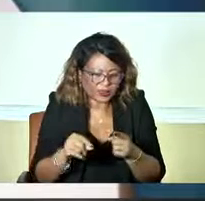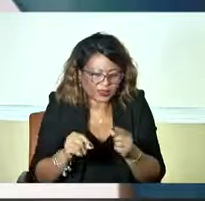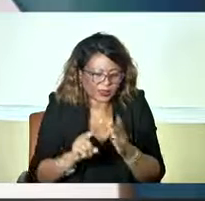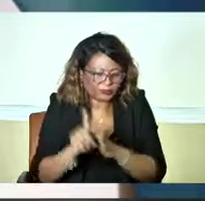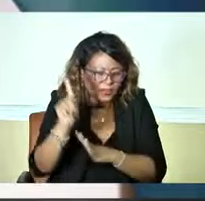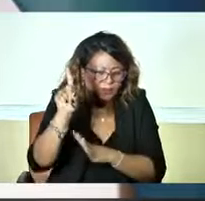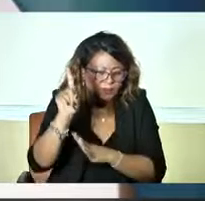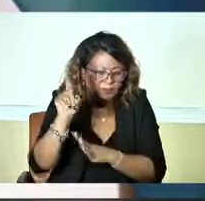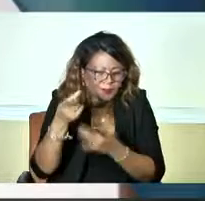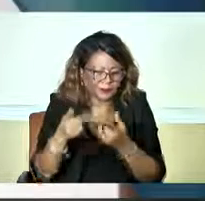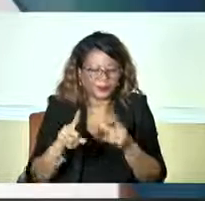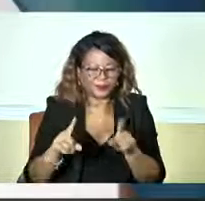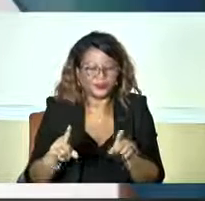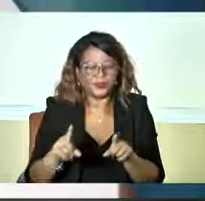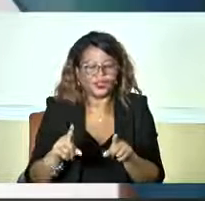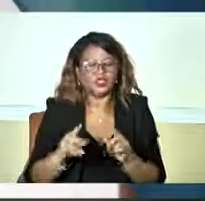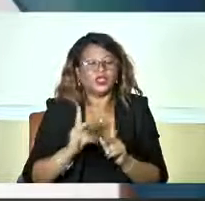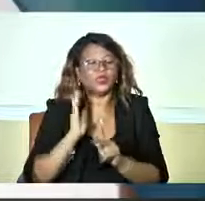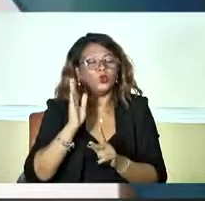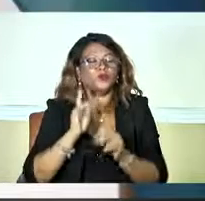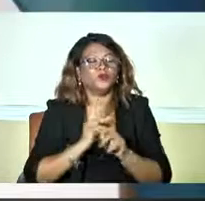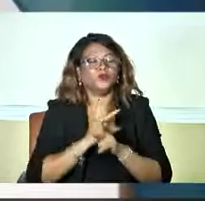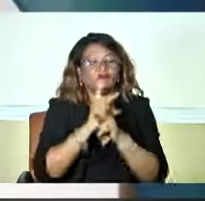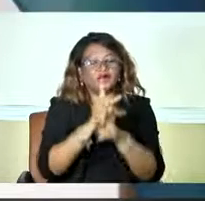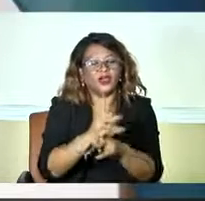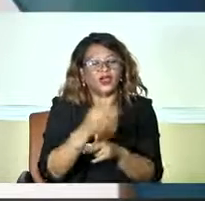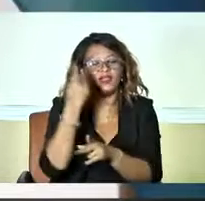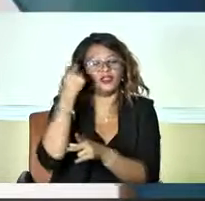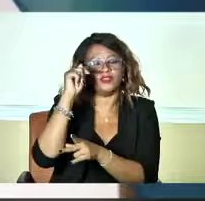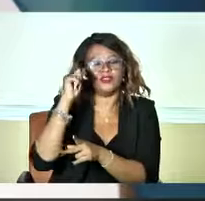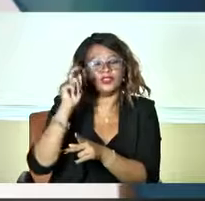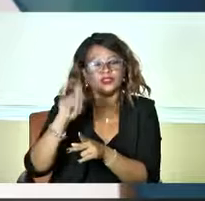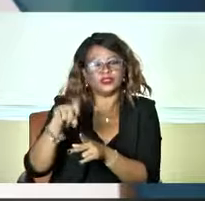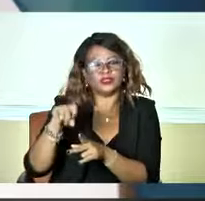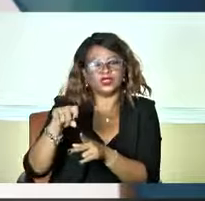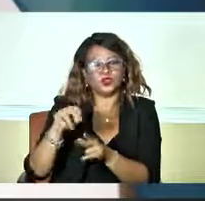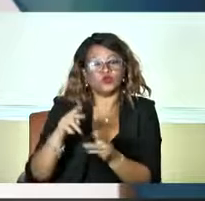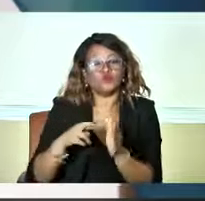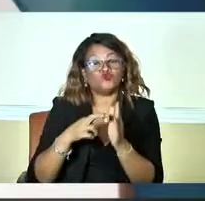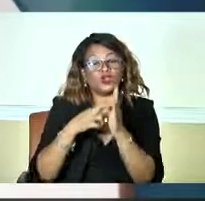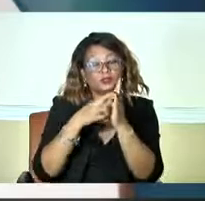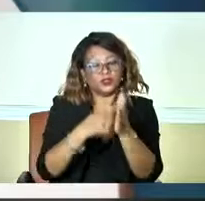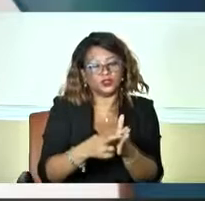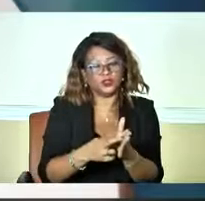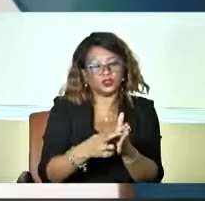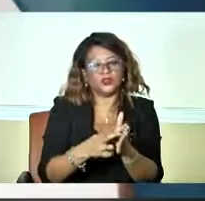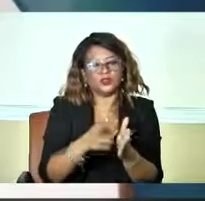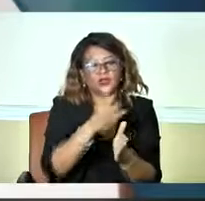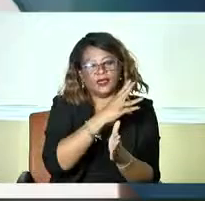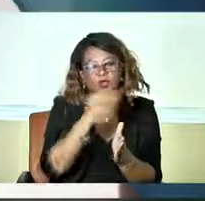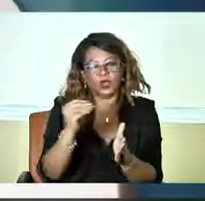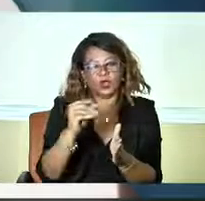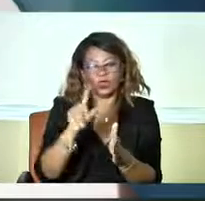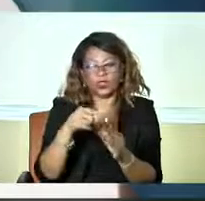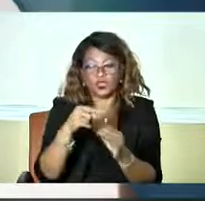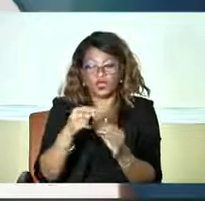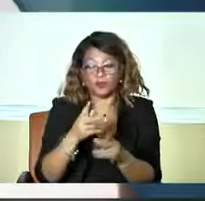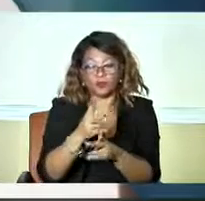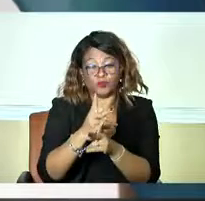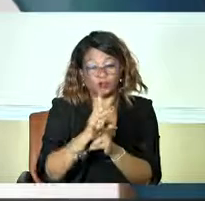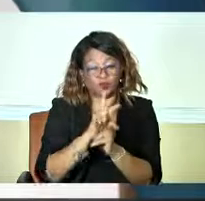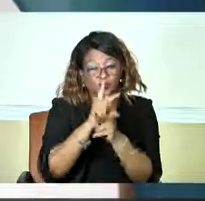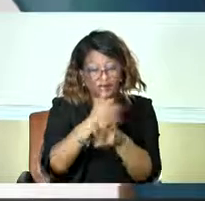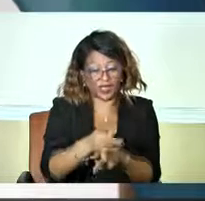spike. They will provide the necessary recommendations. And once they provide